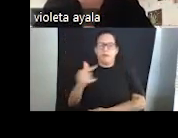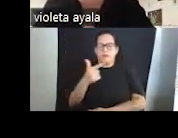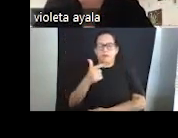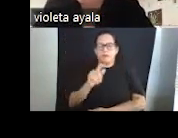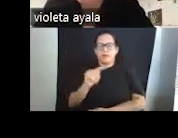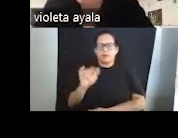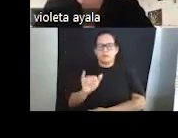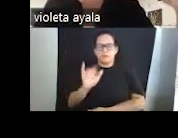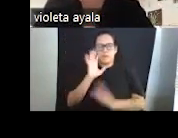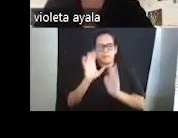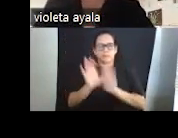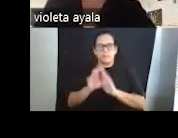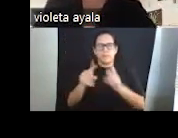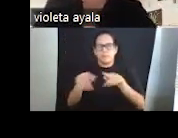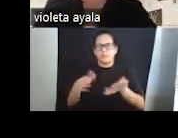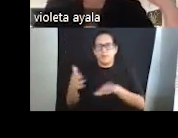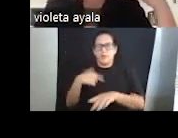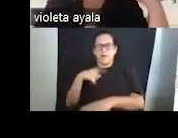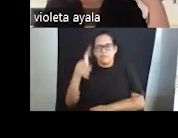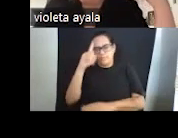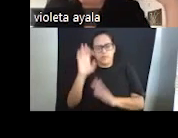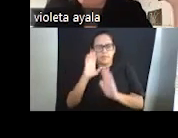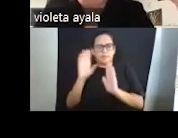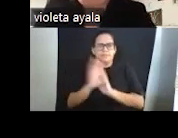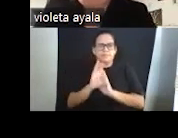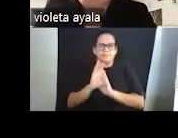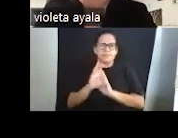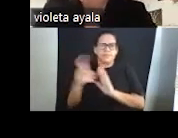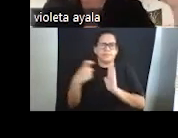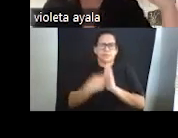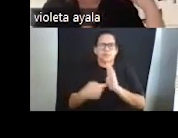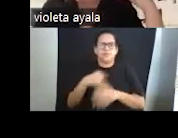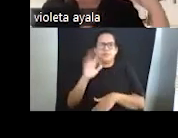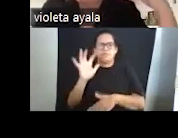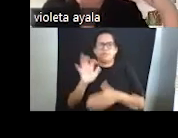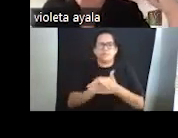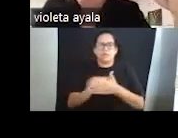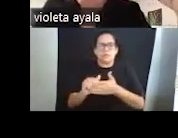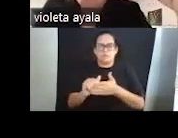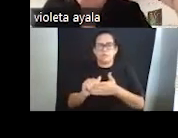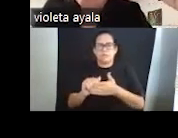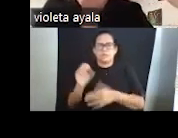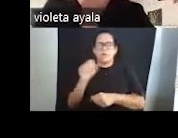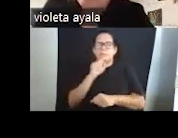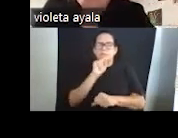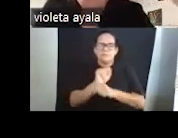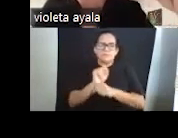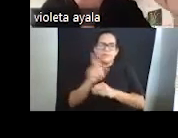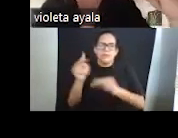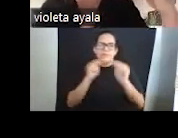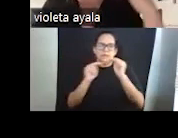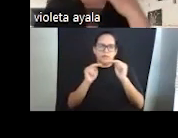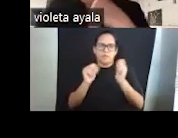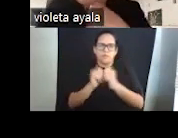Images. And when he died, I asked them for the image and they charged me $500. And I said, so they actually negotiate